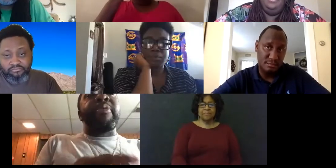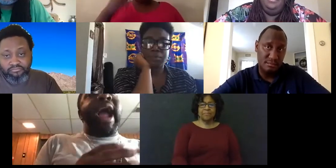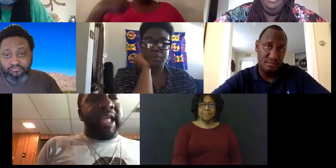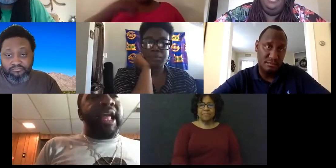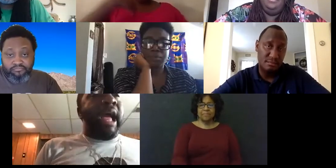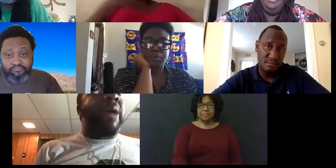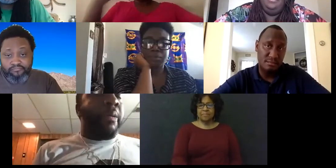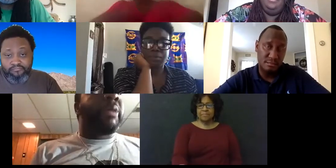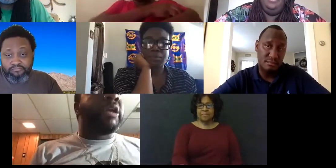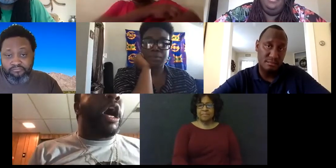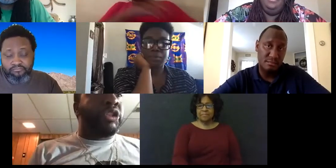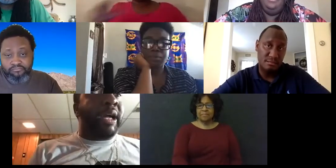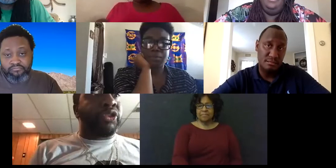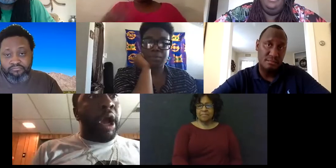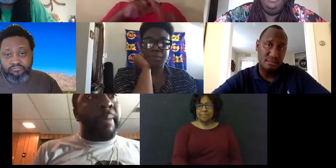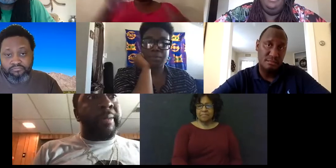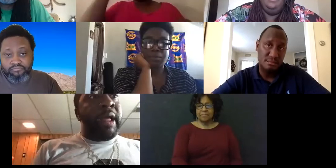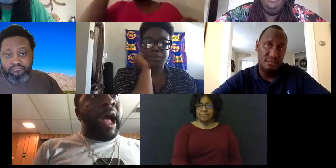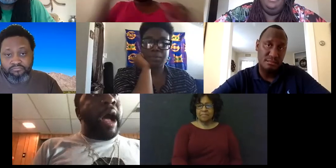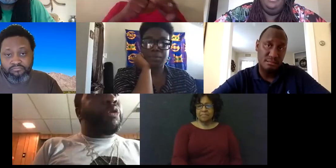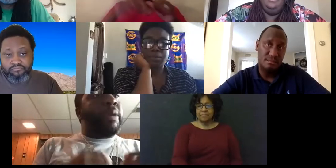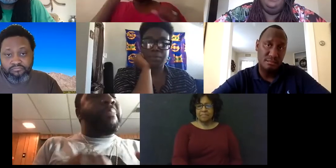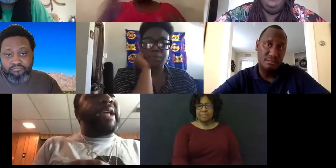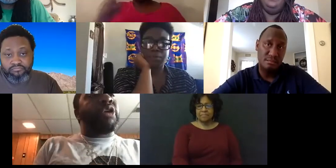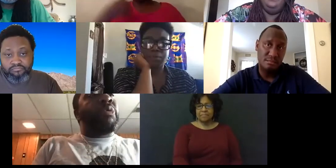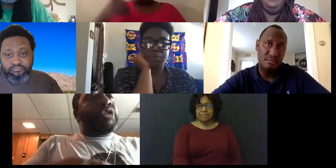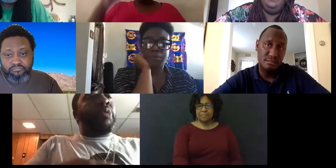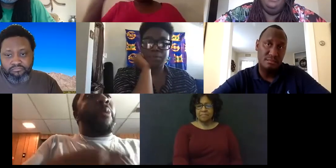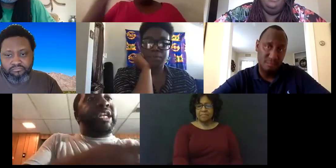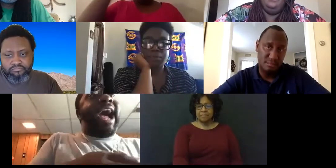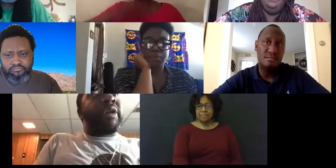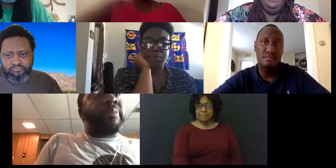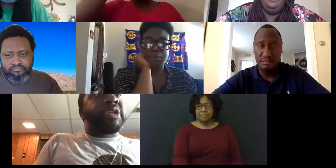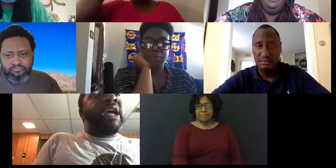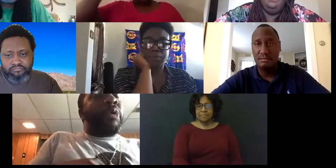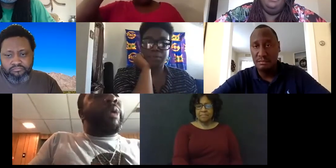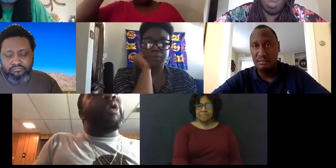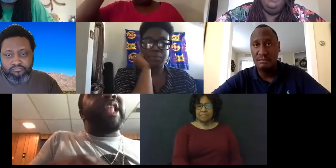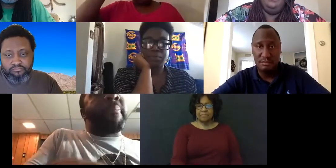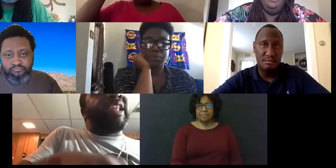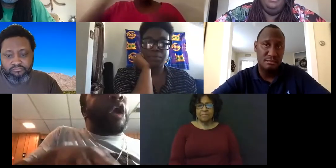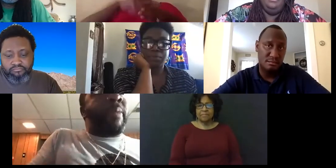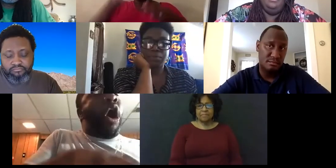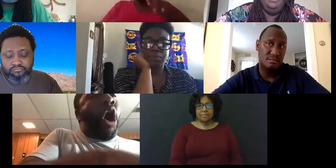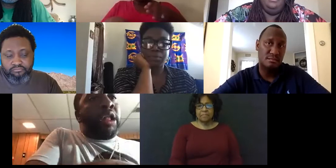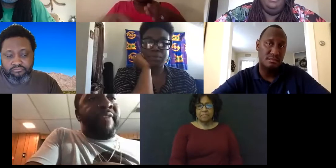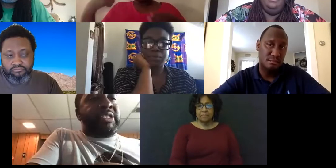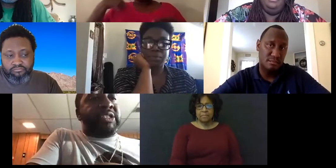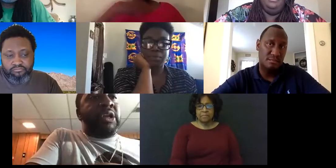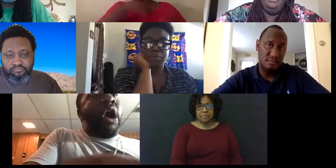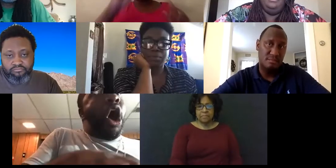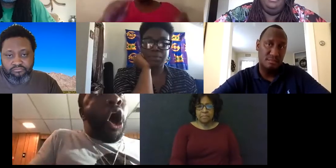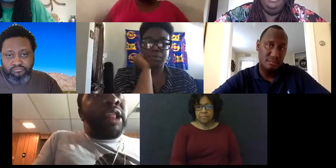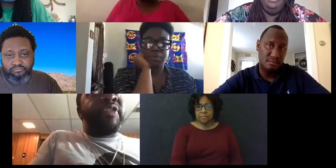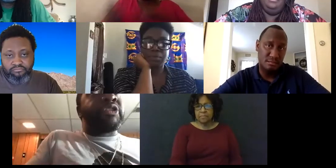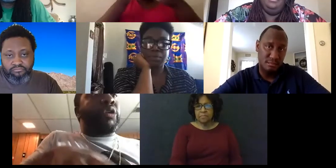but remember, I can't. I'm acknowledge my trauma. I'm going to be so one of the outcomes. We're going to uplift our women, all of